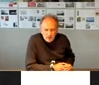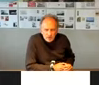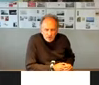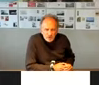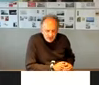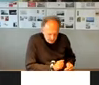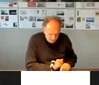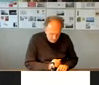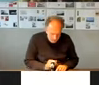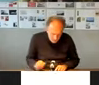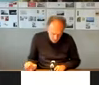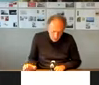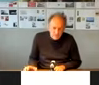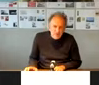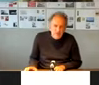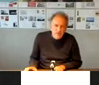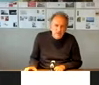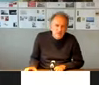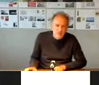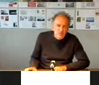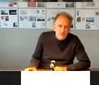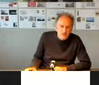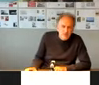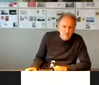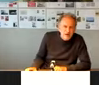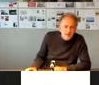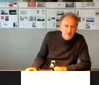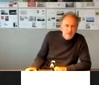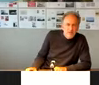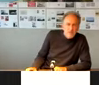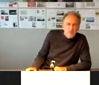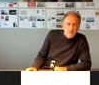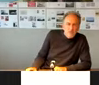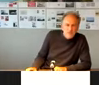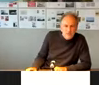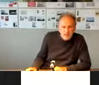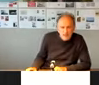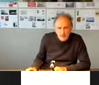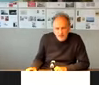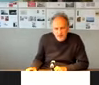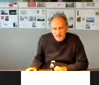enjoy moving through the school, will do so with a certain